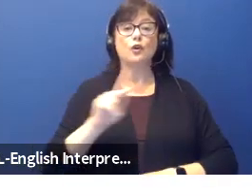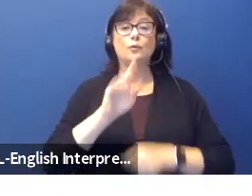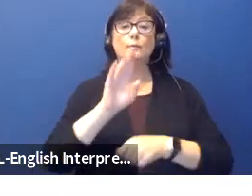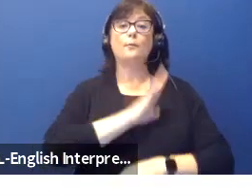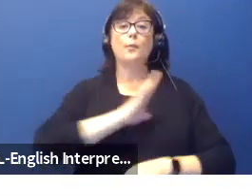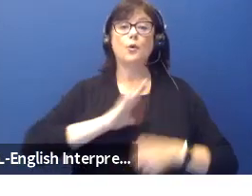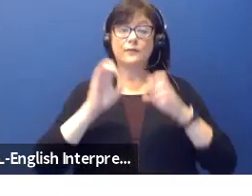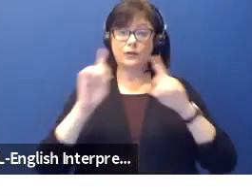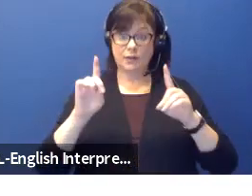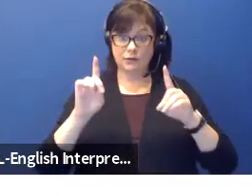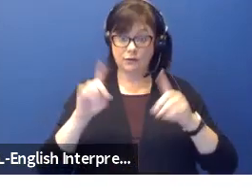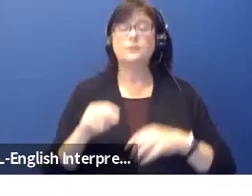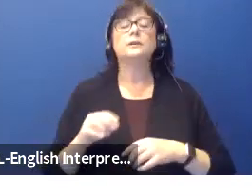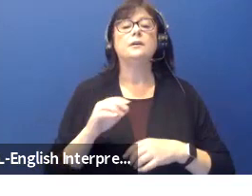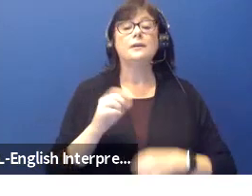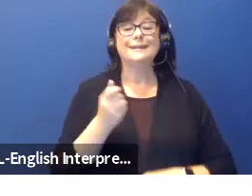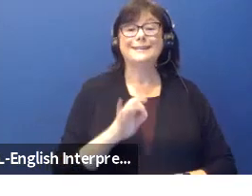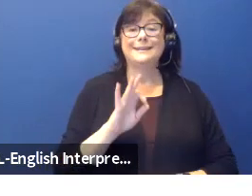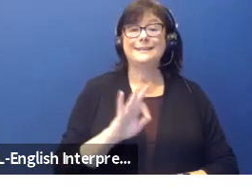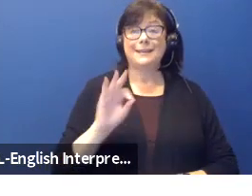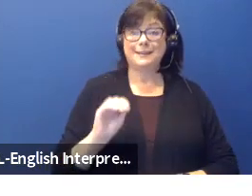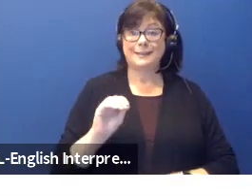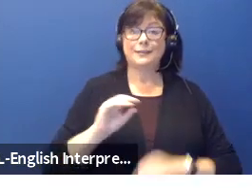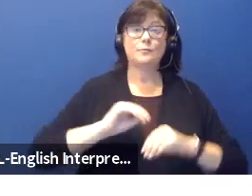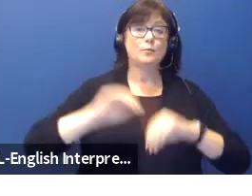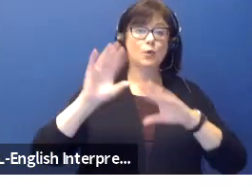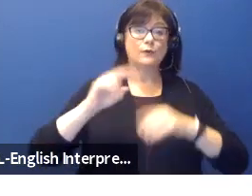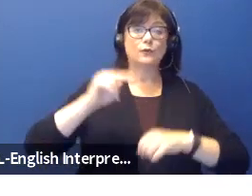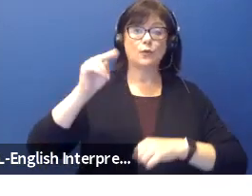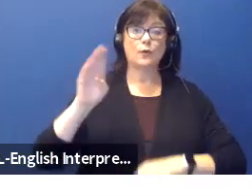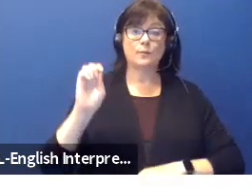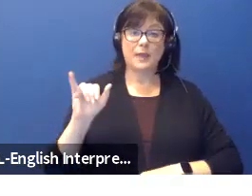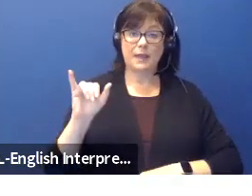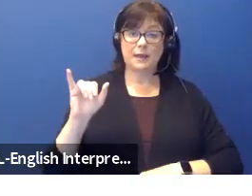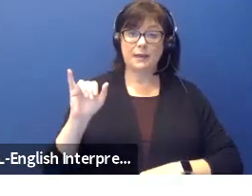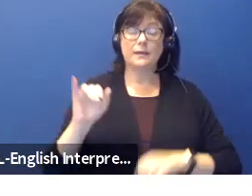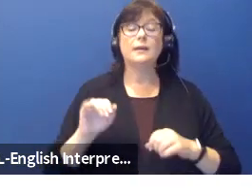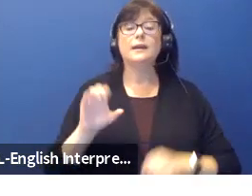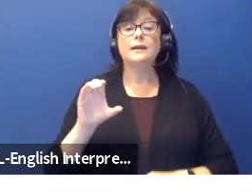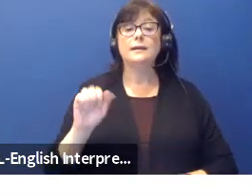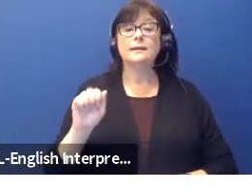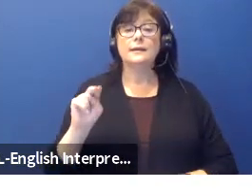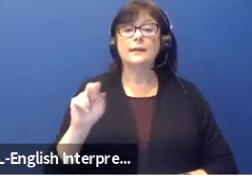she relocated to North Bay and spent 23 years at Canadore College,